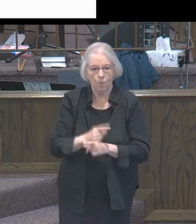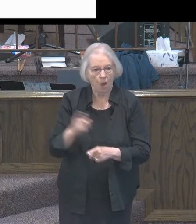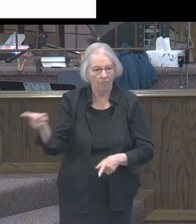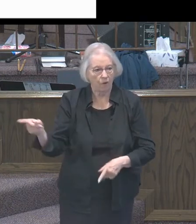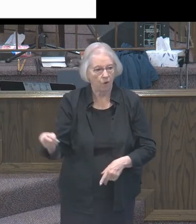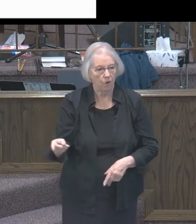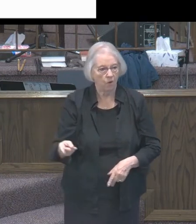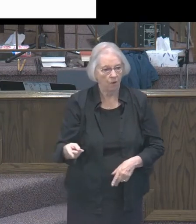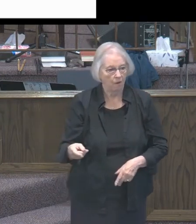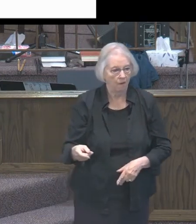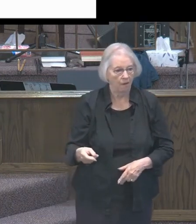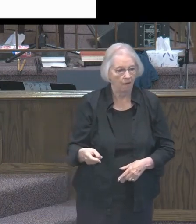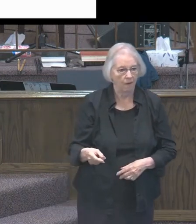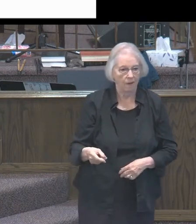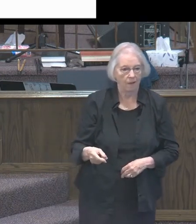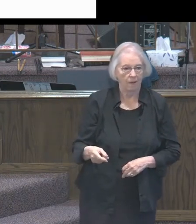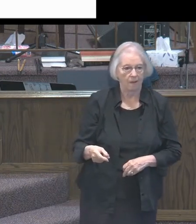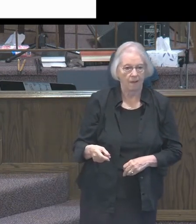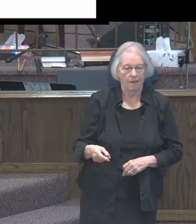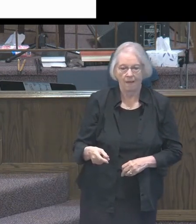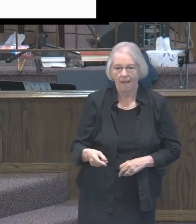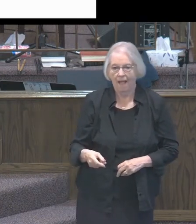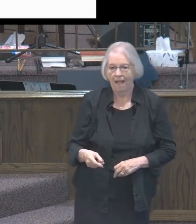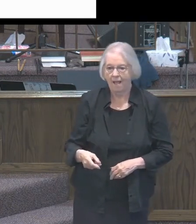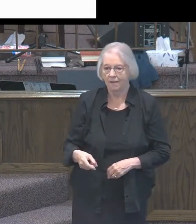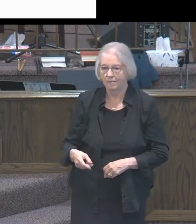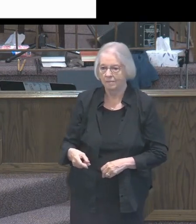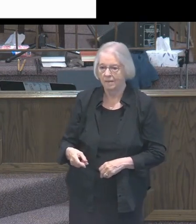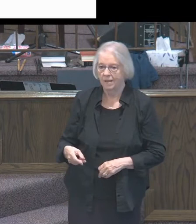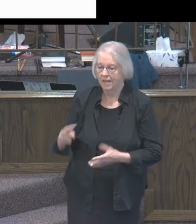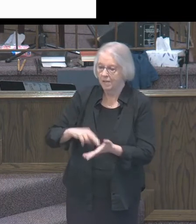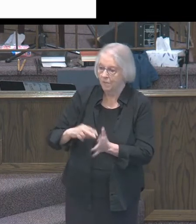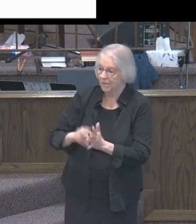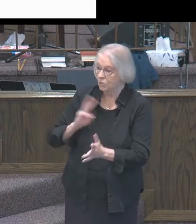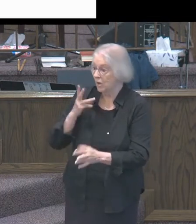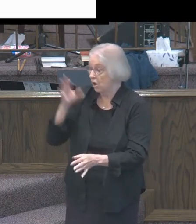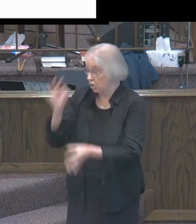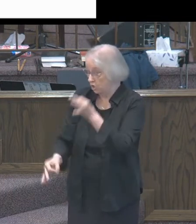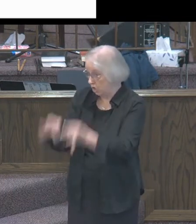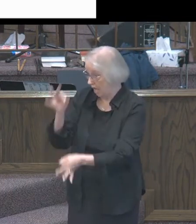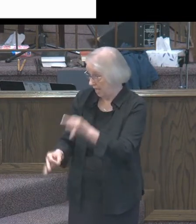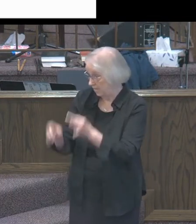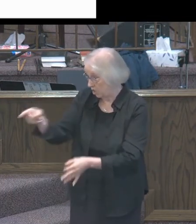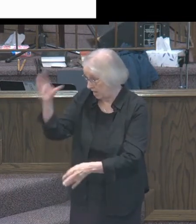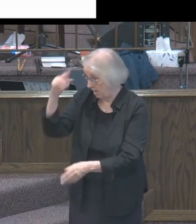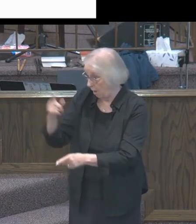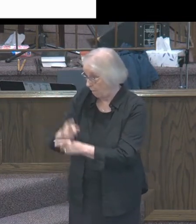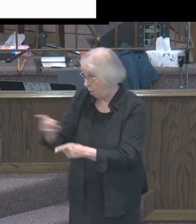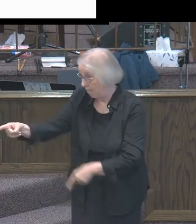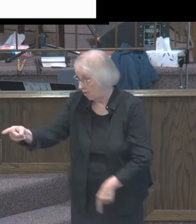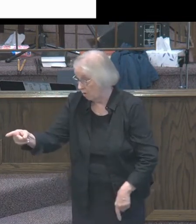you got a problem in your morality and the way you live, and it's no good, and